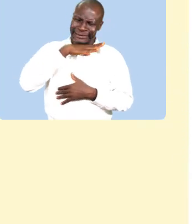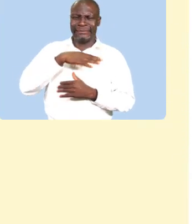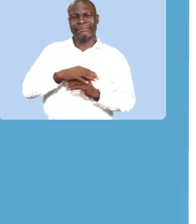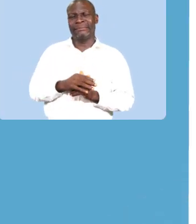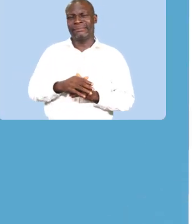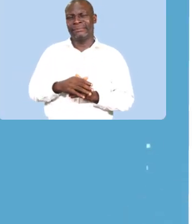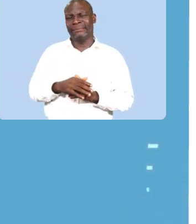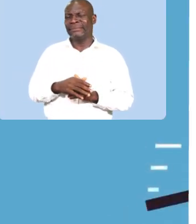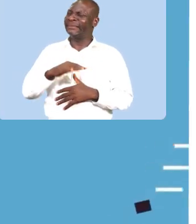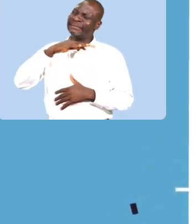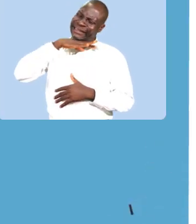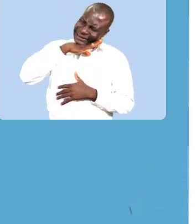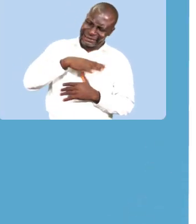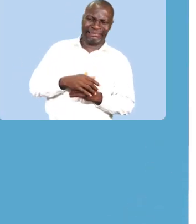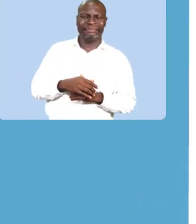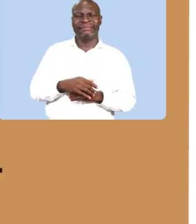Fatutrim.